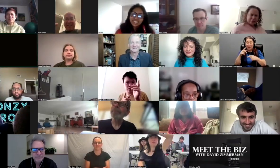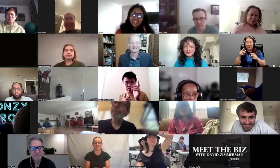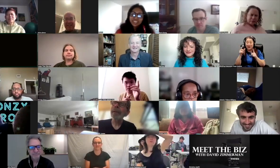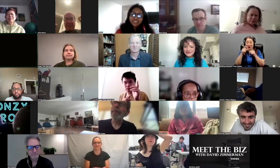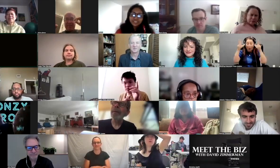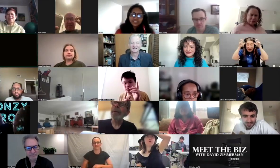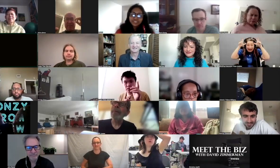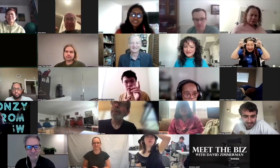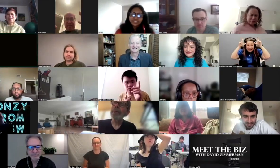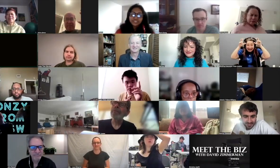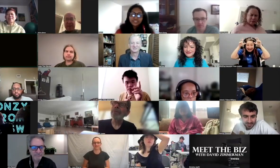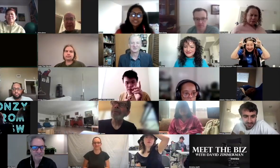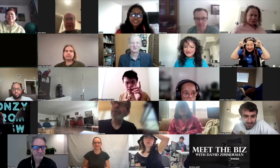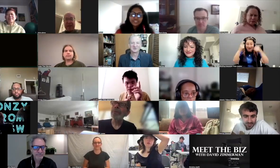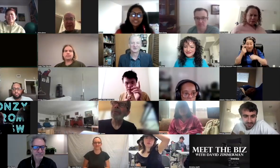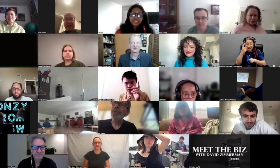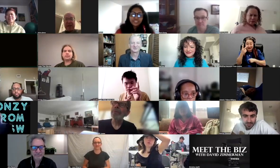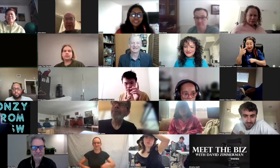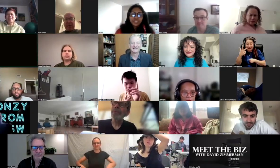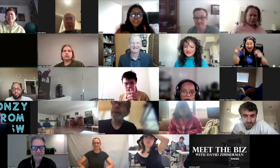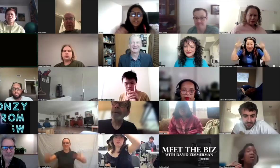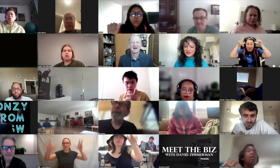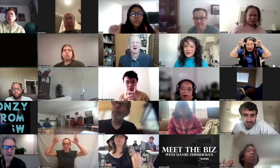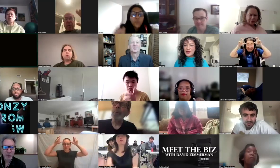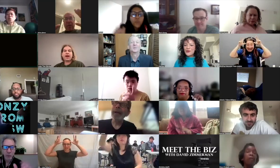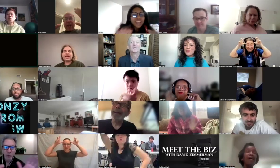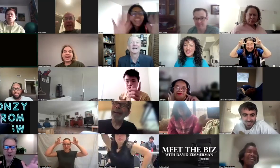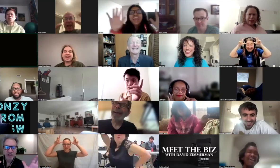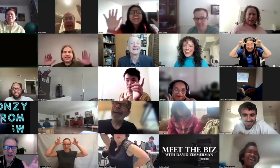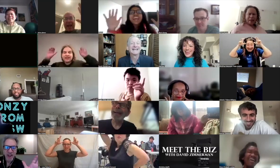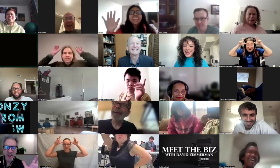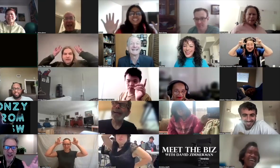wicked. 1, 2, 3.